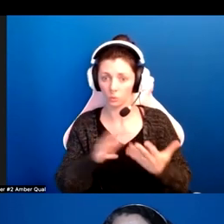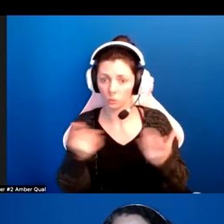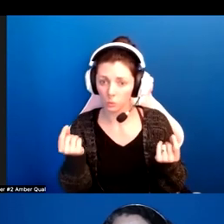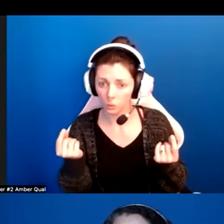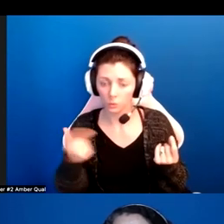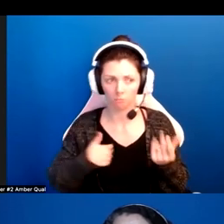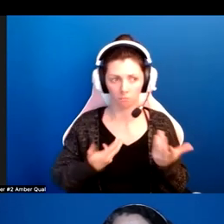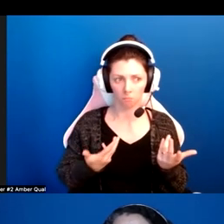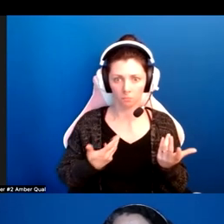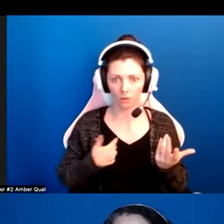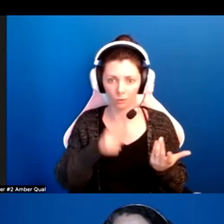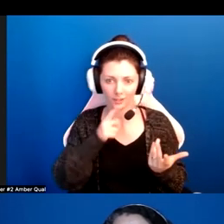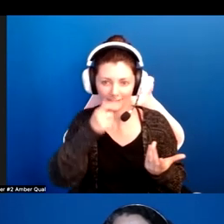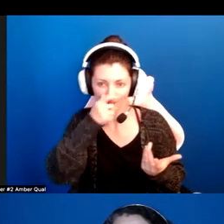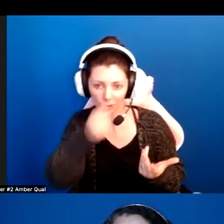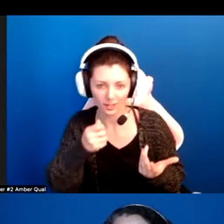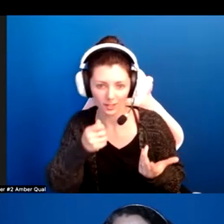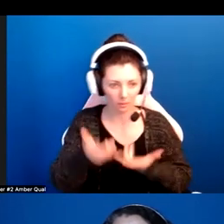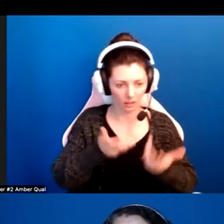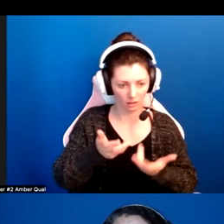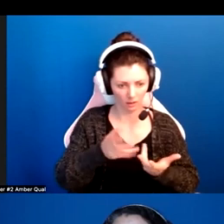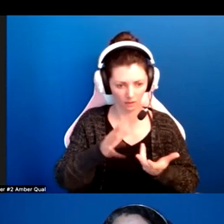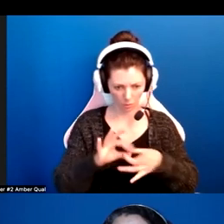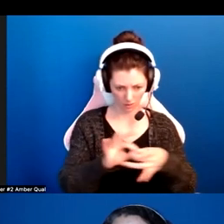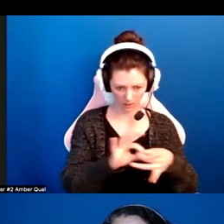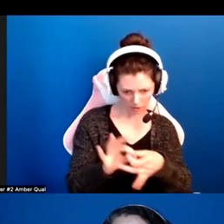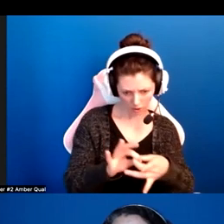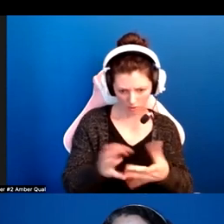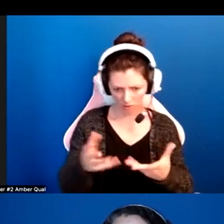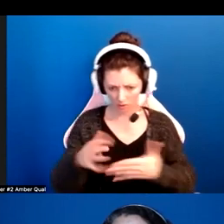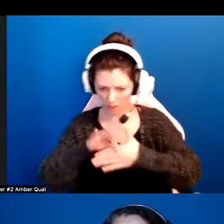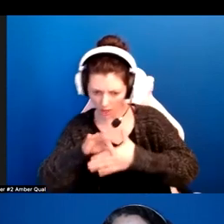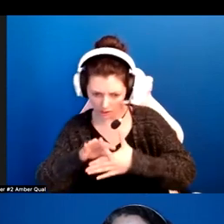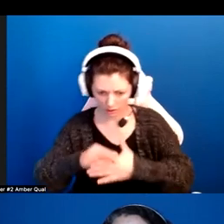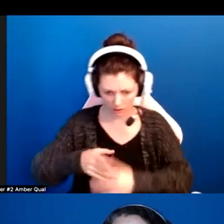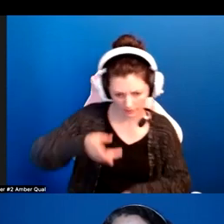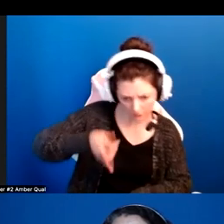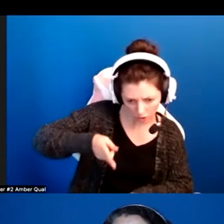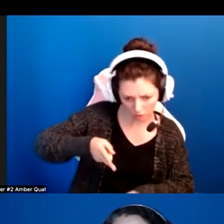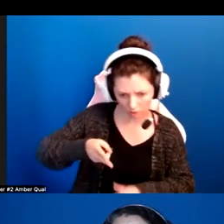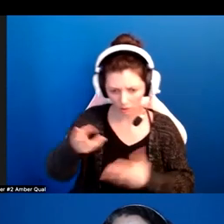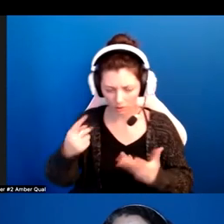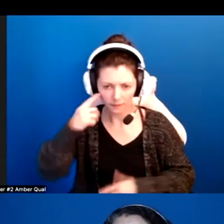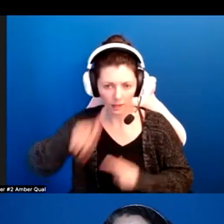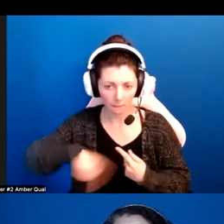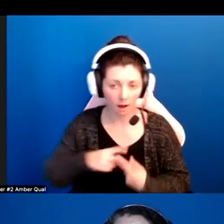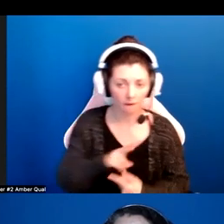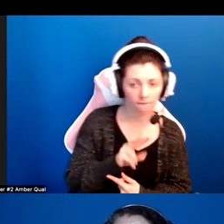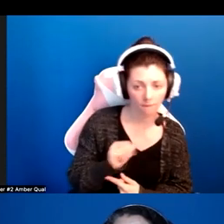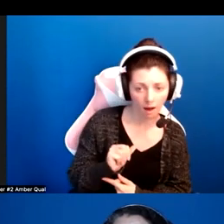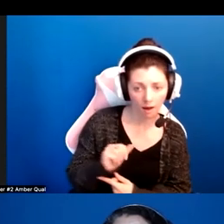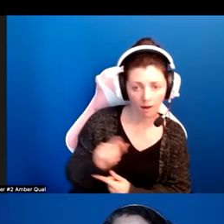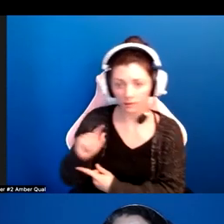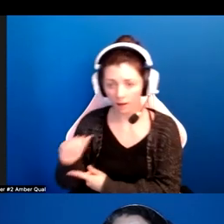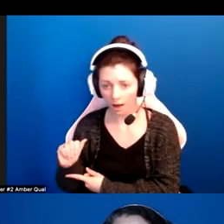I'm interested in like, what's the relationship? What's the context? What's the history? Think about the va and the ta and crip time. And